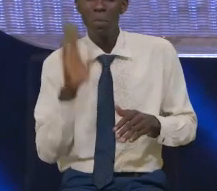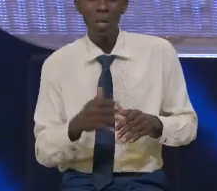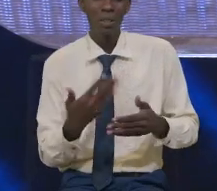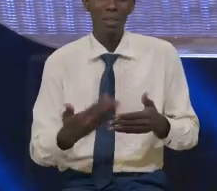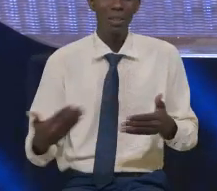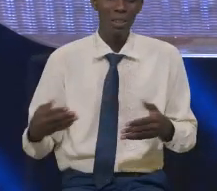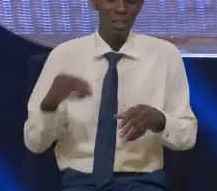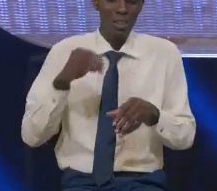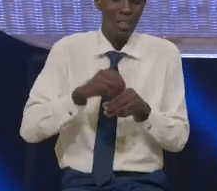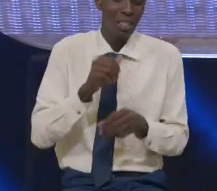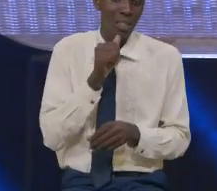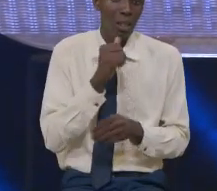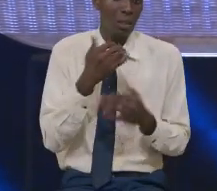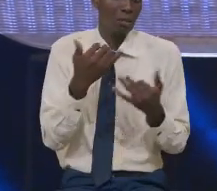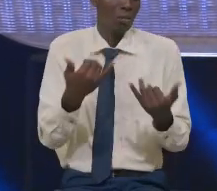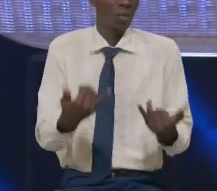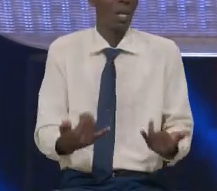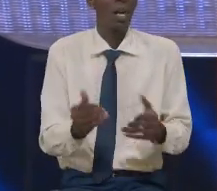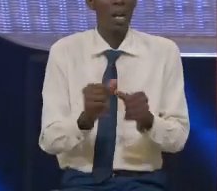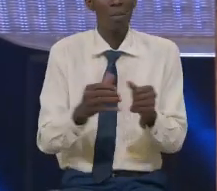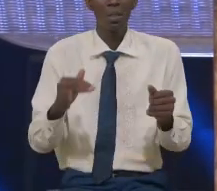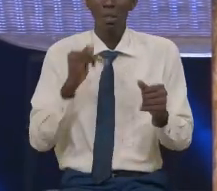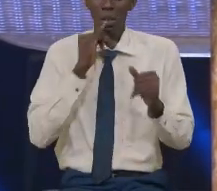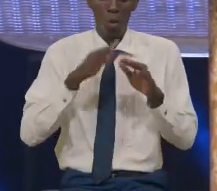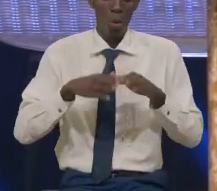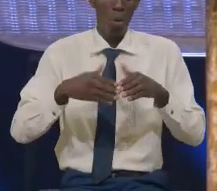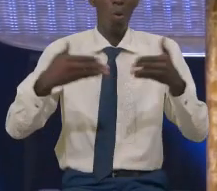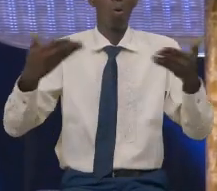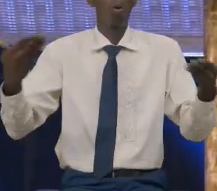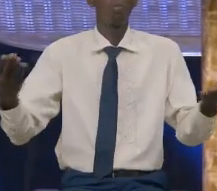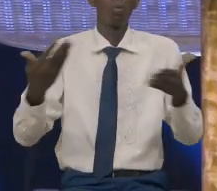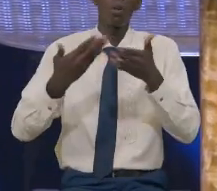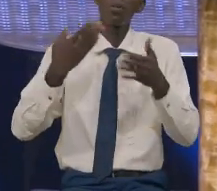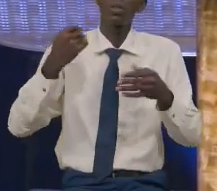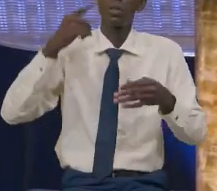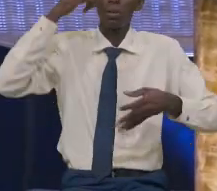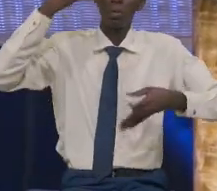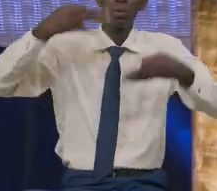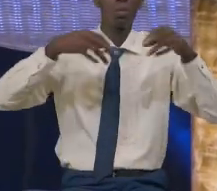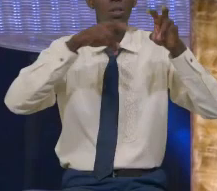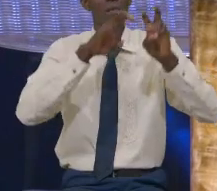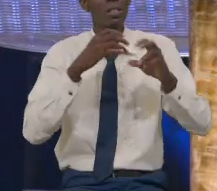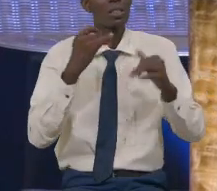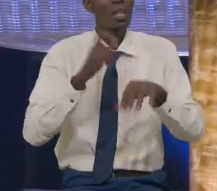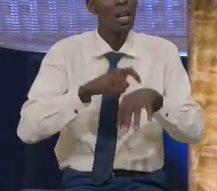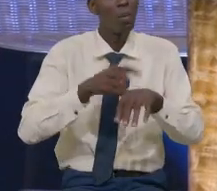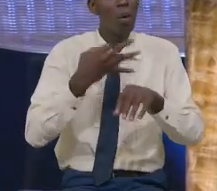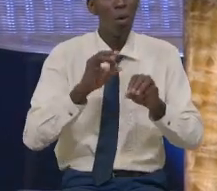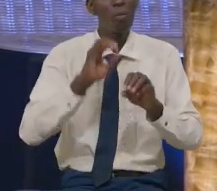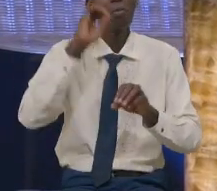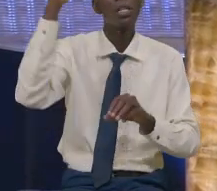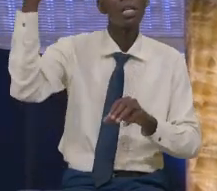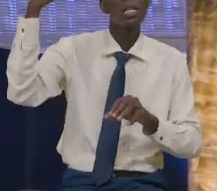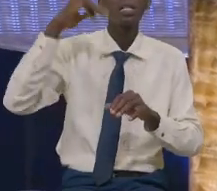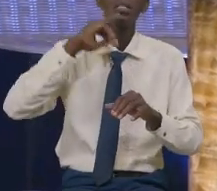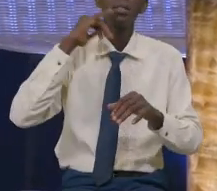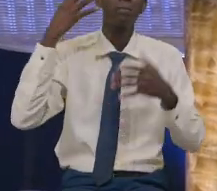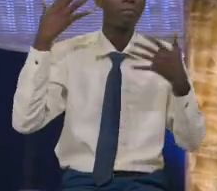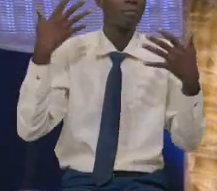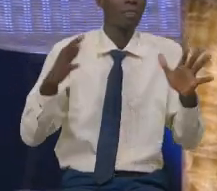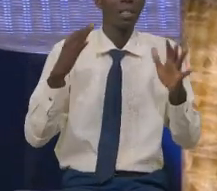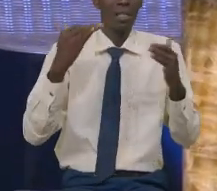in secrets. Now you come before the judgment throne, and the day of grace is over. Today,